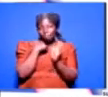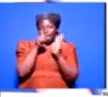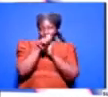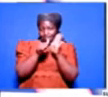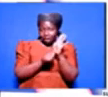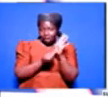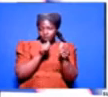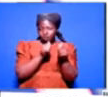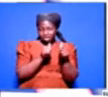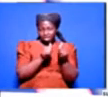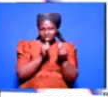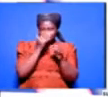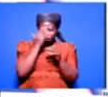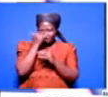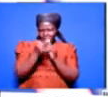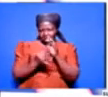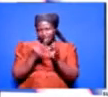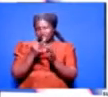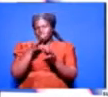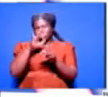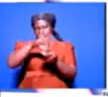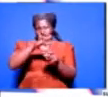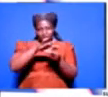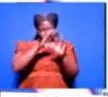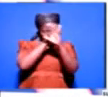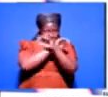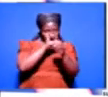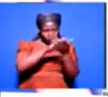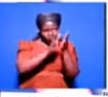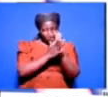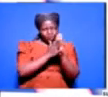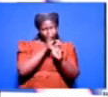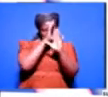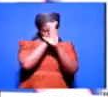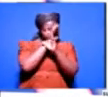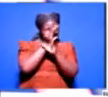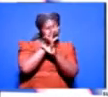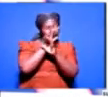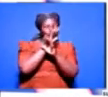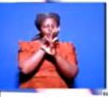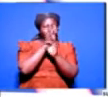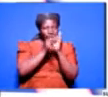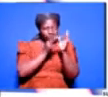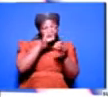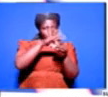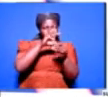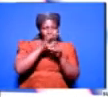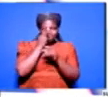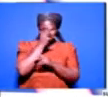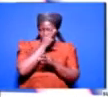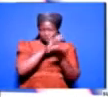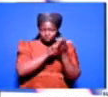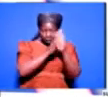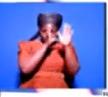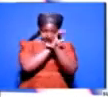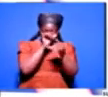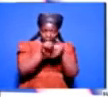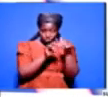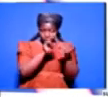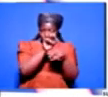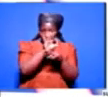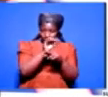gotten Kibaki to be president like 20, 30 years ago, then if we borrowed this the economic